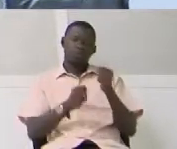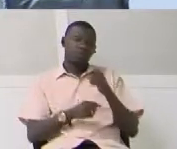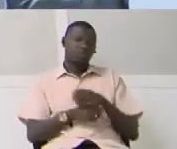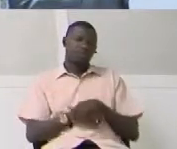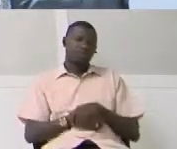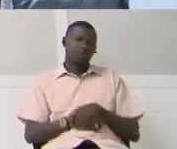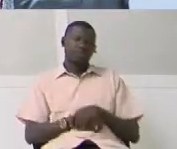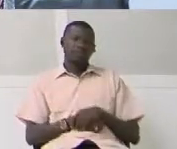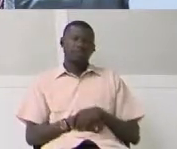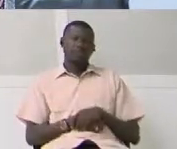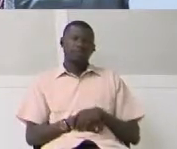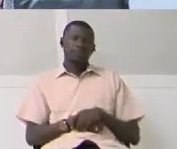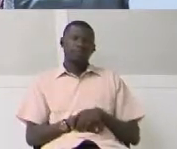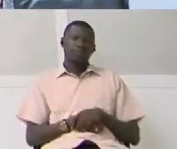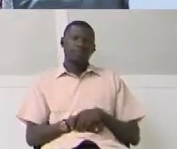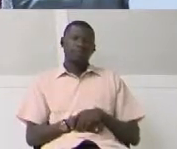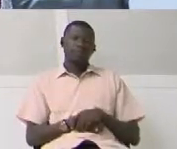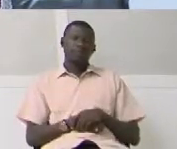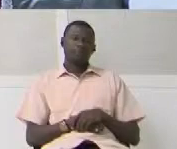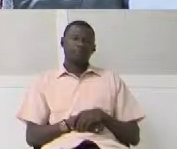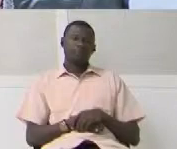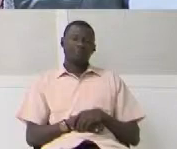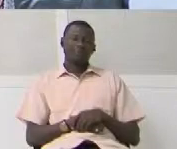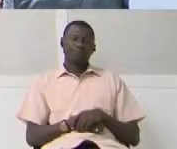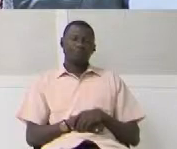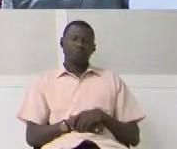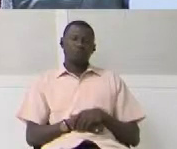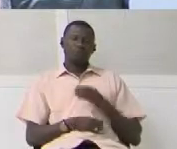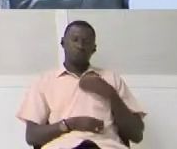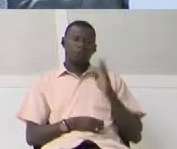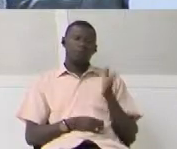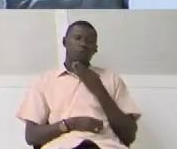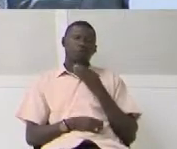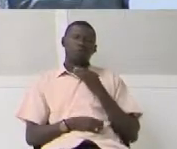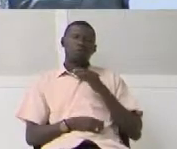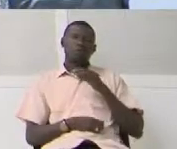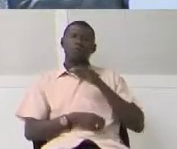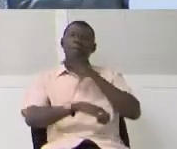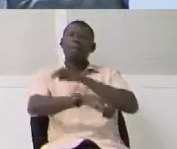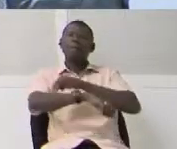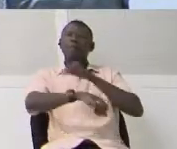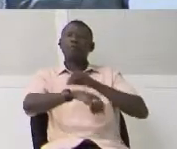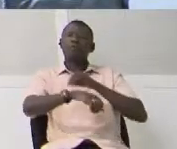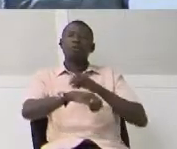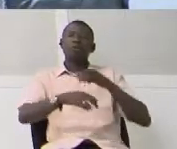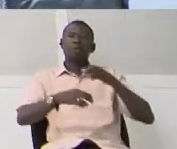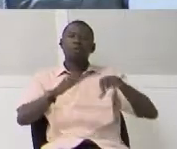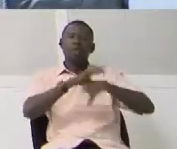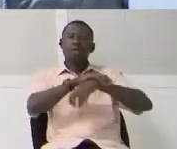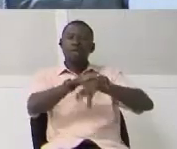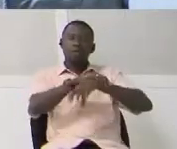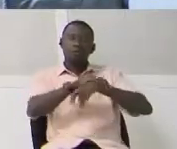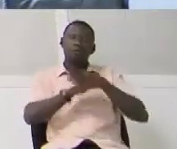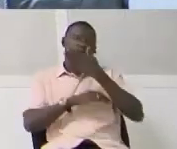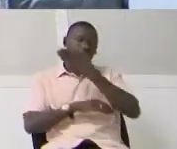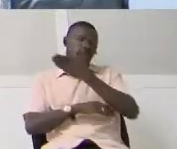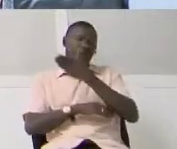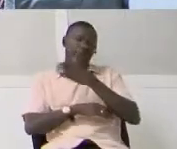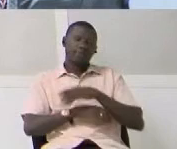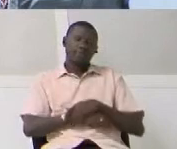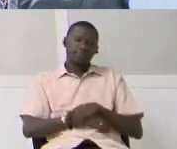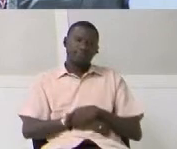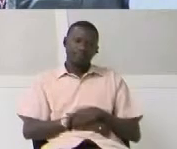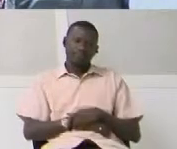my vehicle. The Demna Mansa Konko Area Council. I went to the Mansa Konko Area Council.